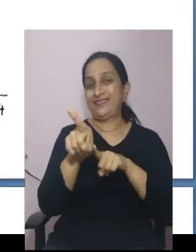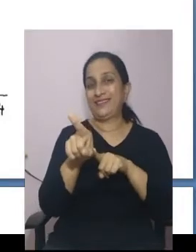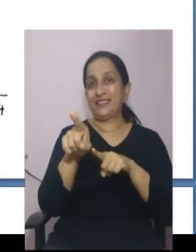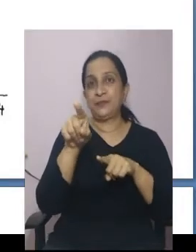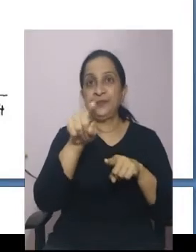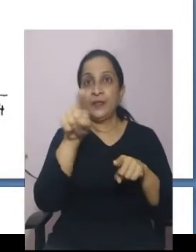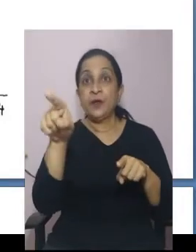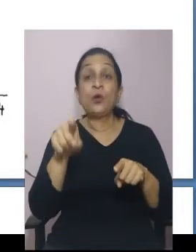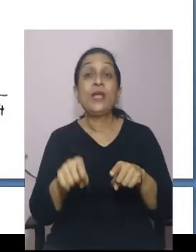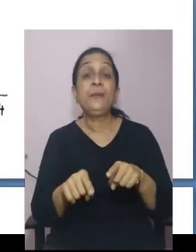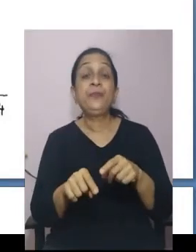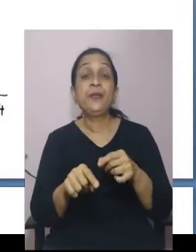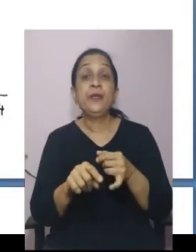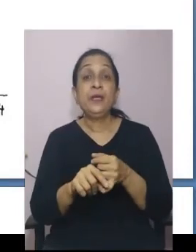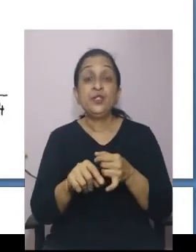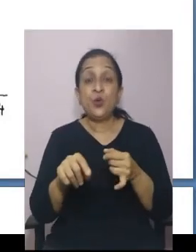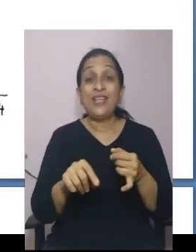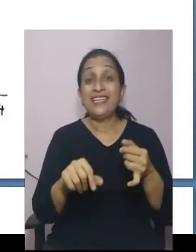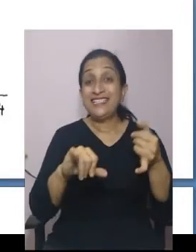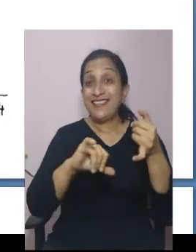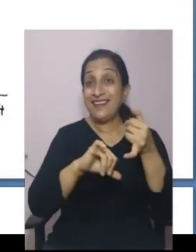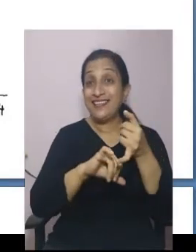It's a scalar.